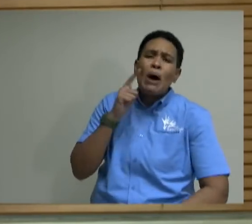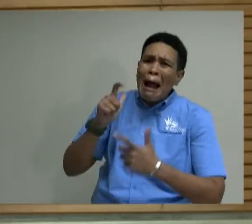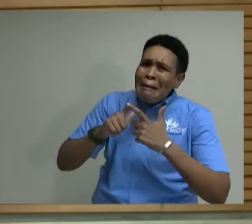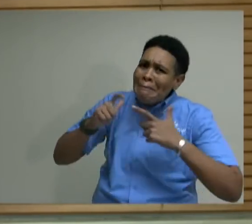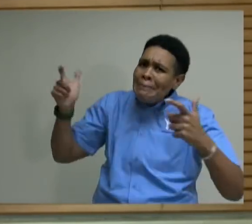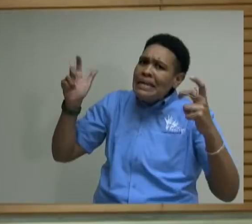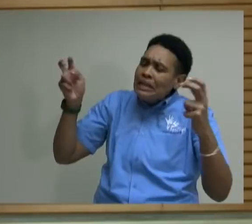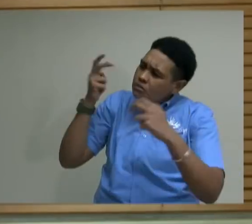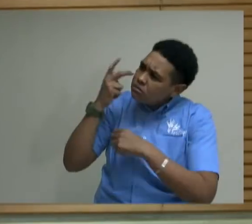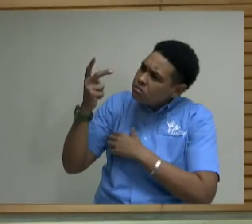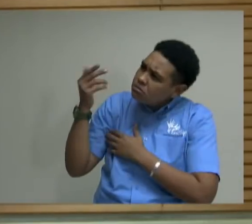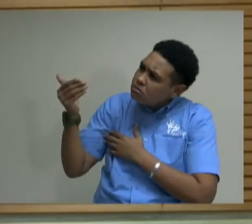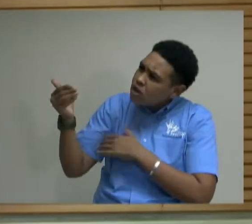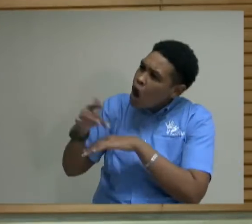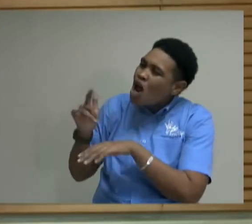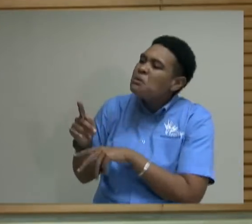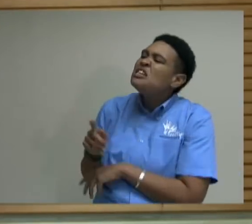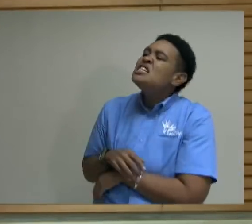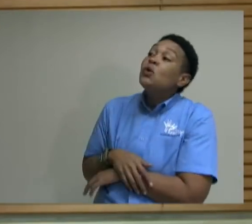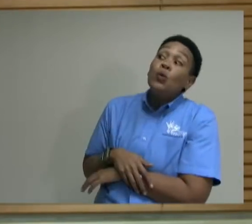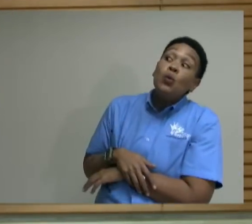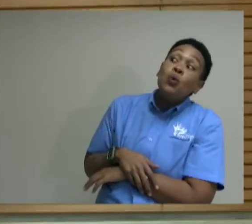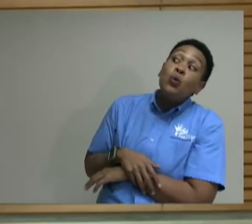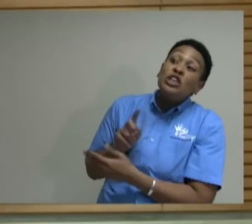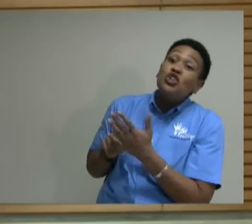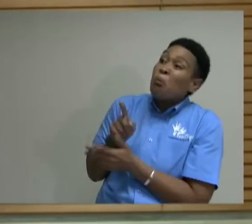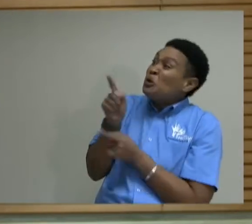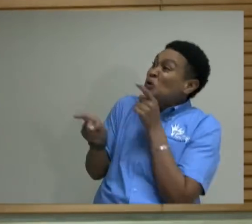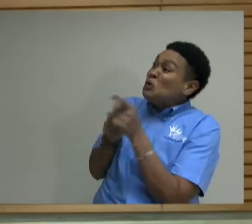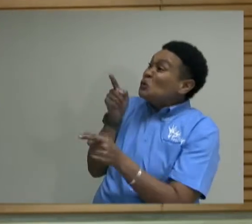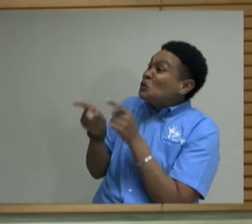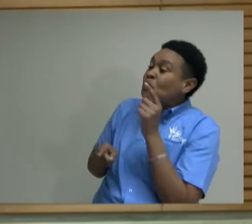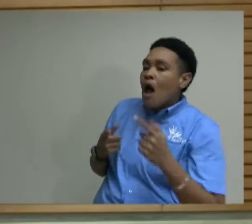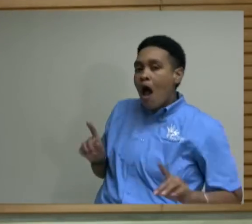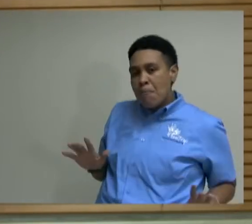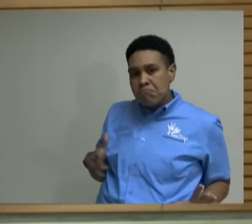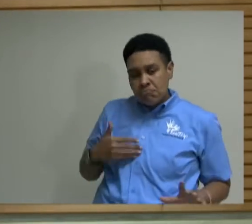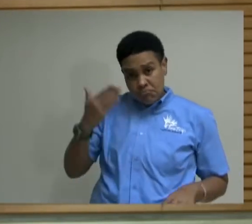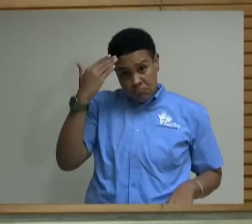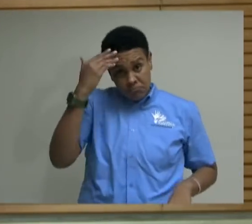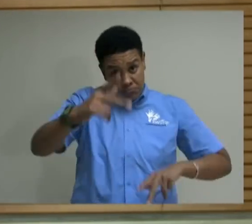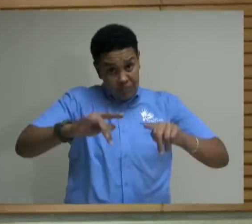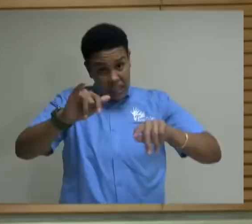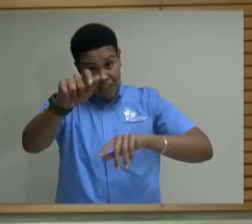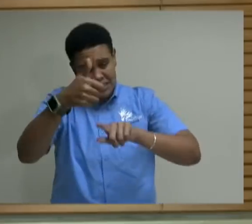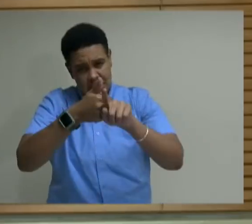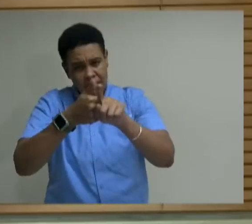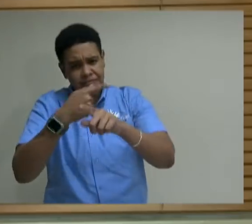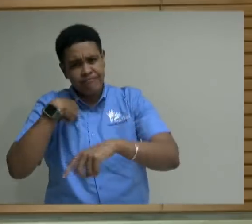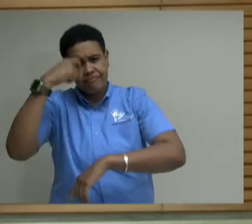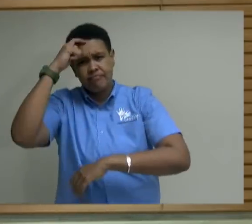issue in the early stages. And I think that persons like yourself, I understand you're a community influencer.